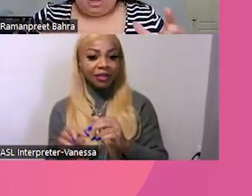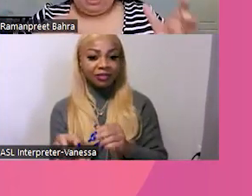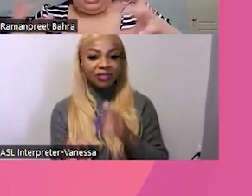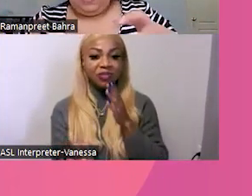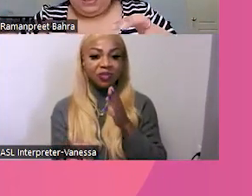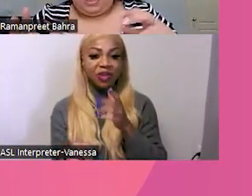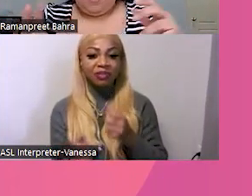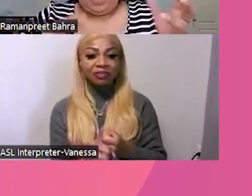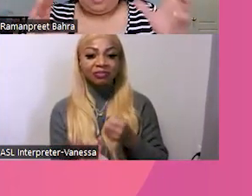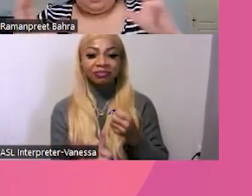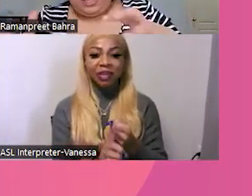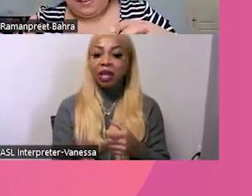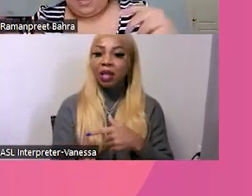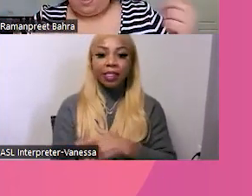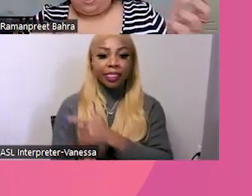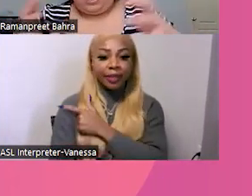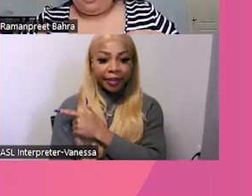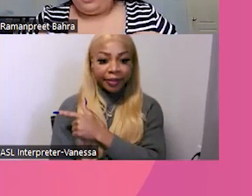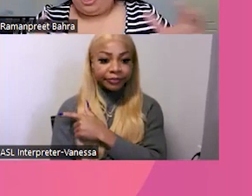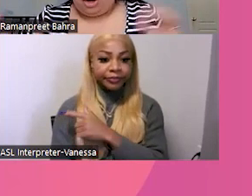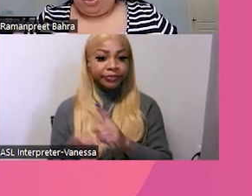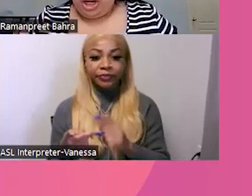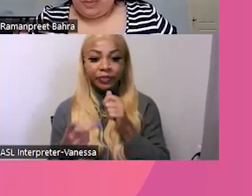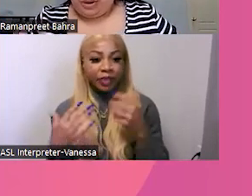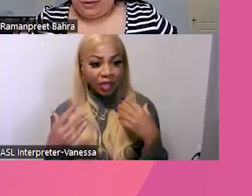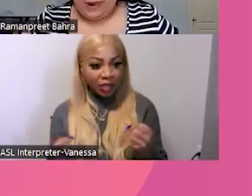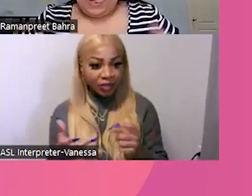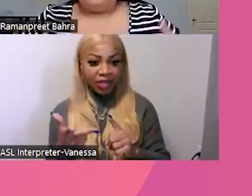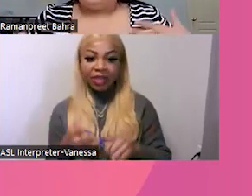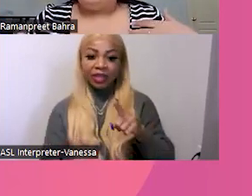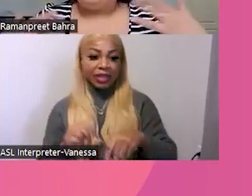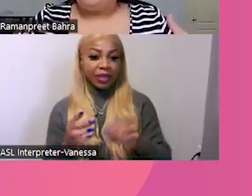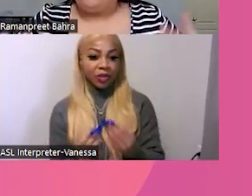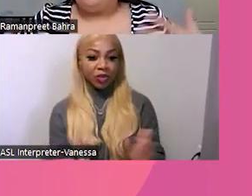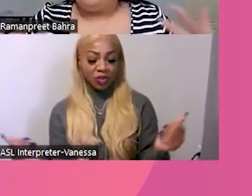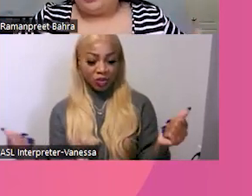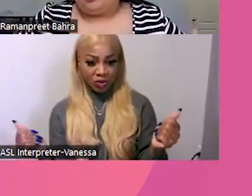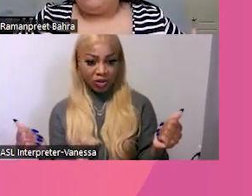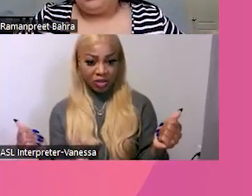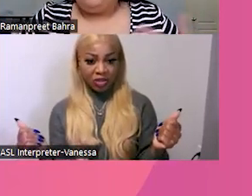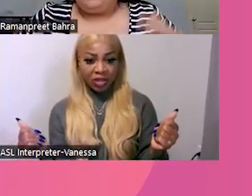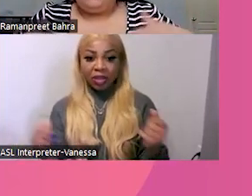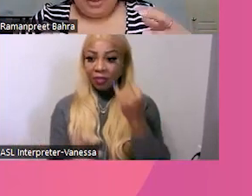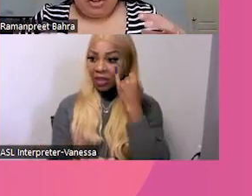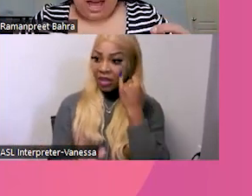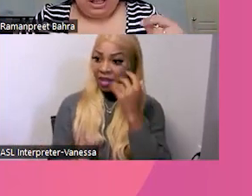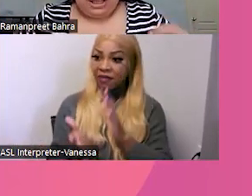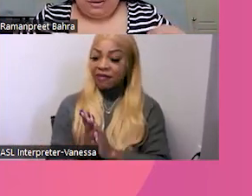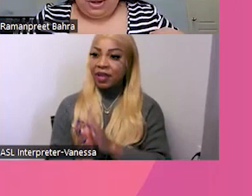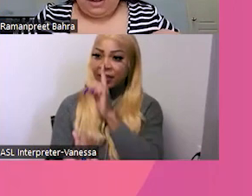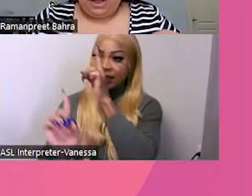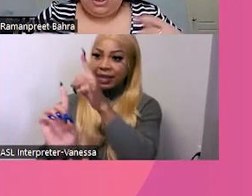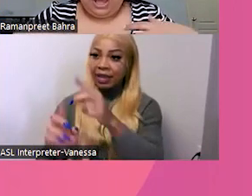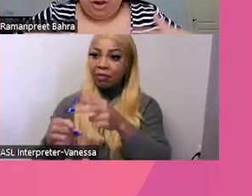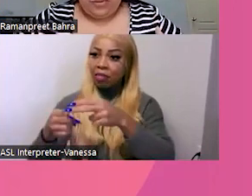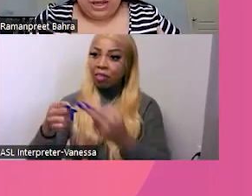with being lazy, unhealthy, and untreatable unless we work towards weight loss. So intersectionality